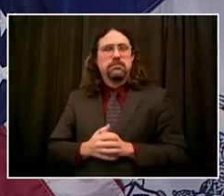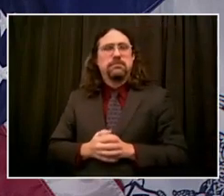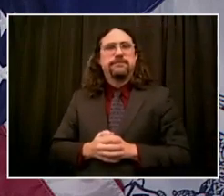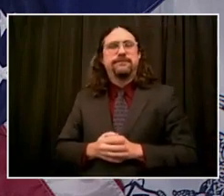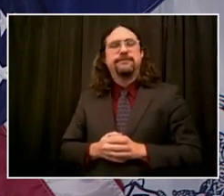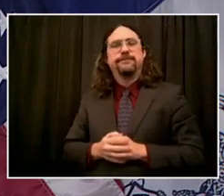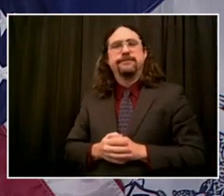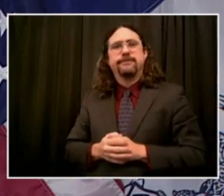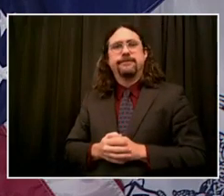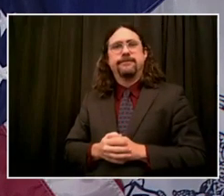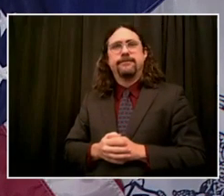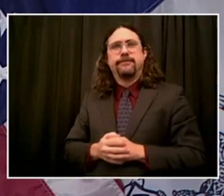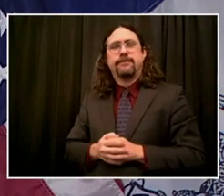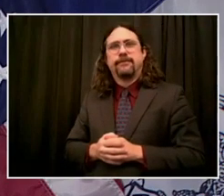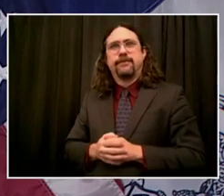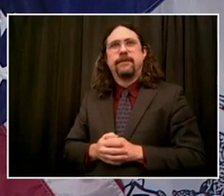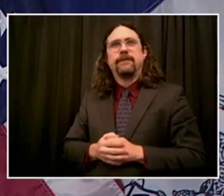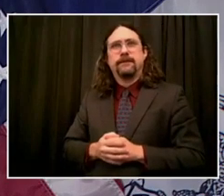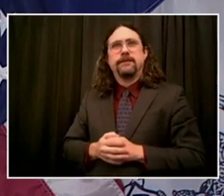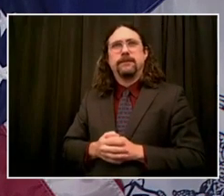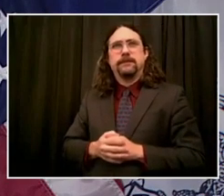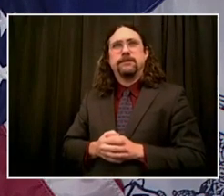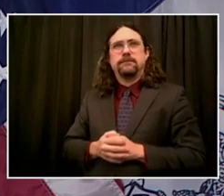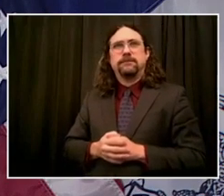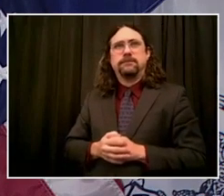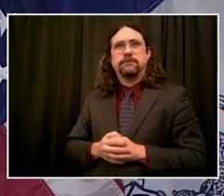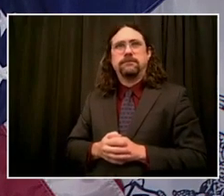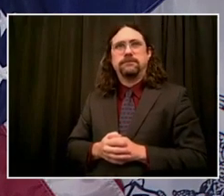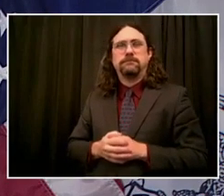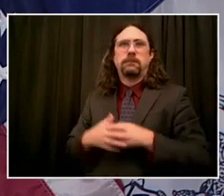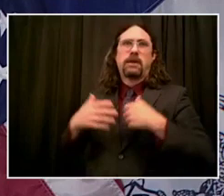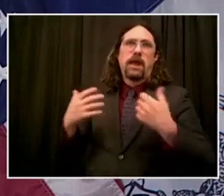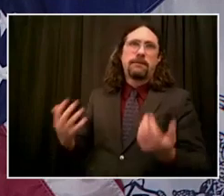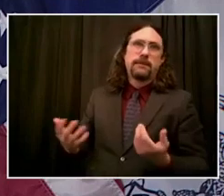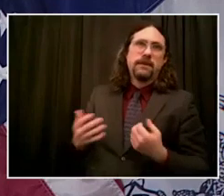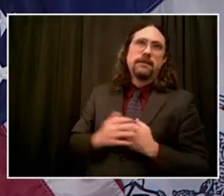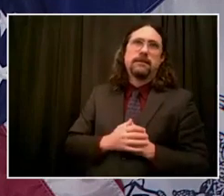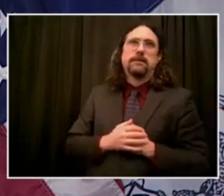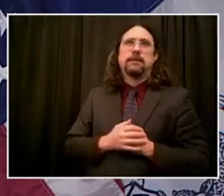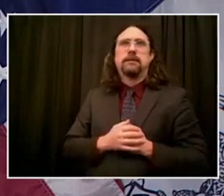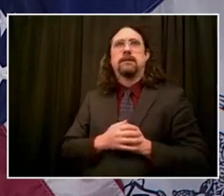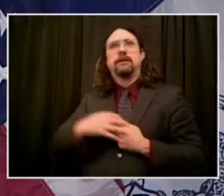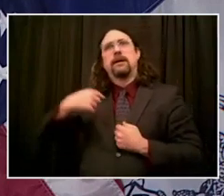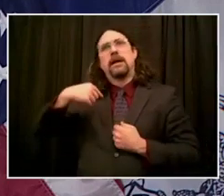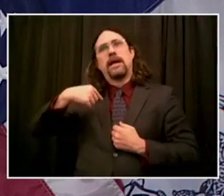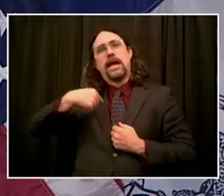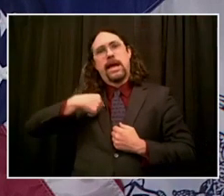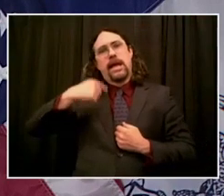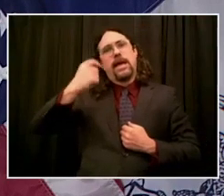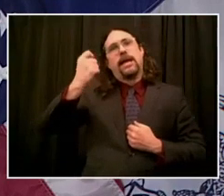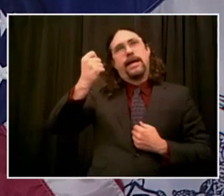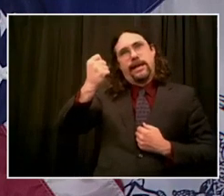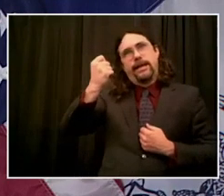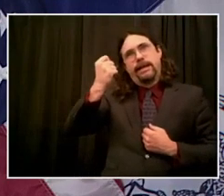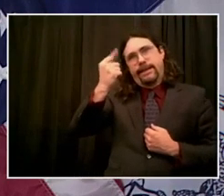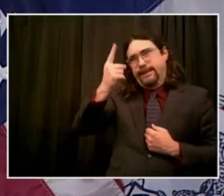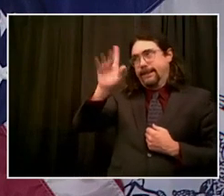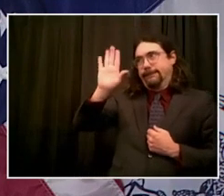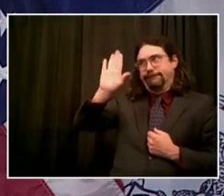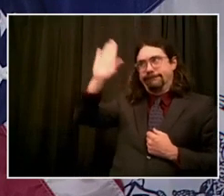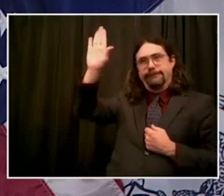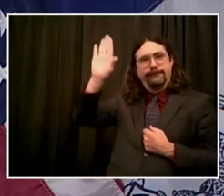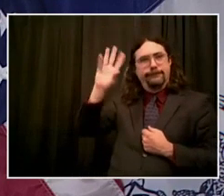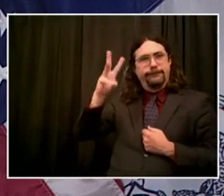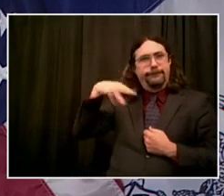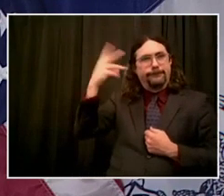I understand some of their guidance some of the time, and other times I'm perplexed by it. This is the city that's most